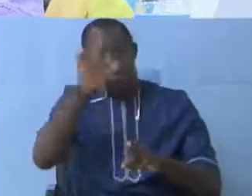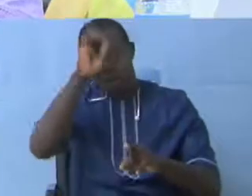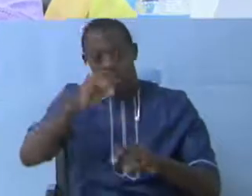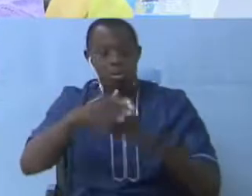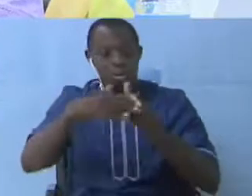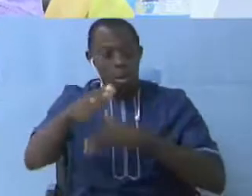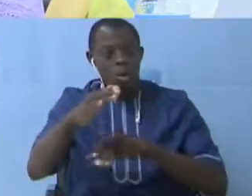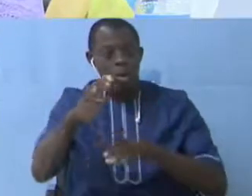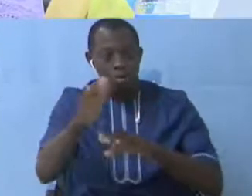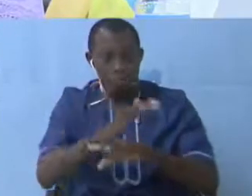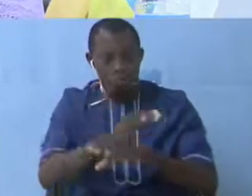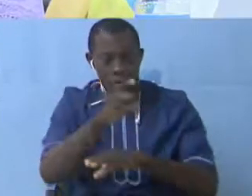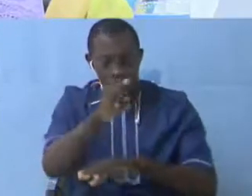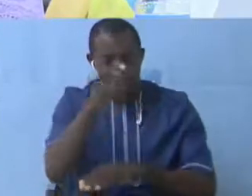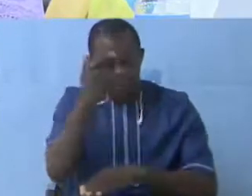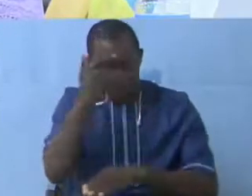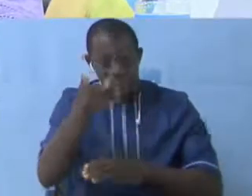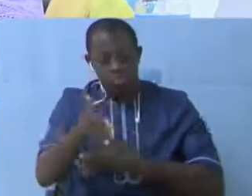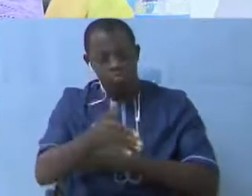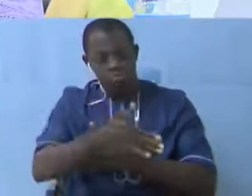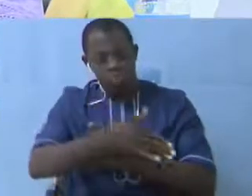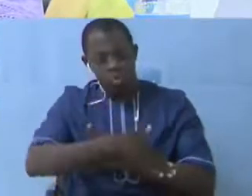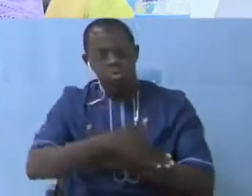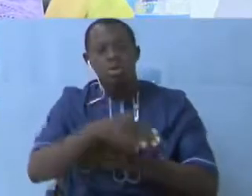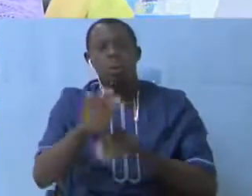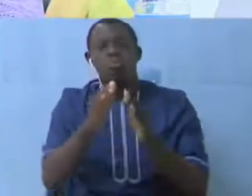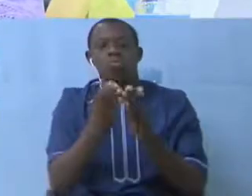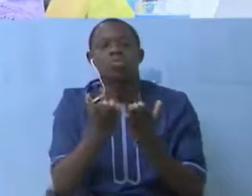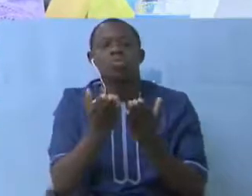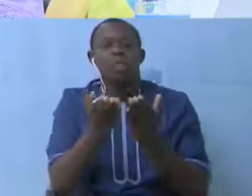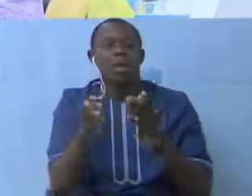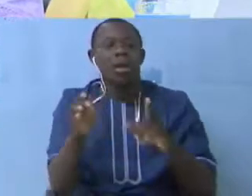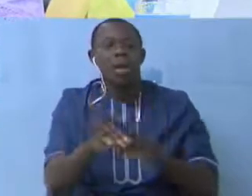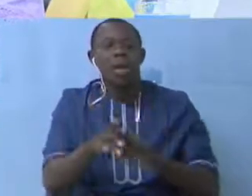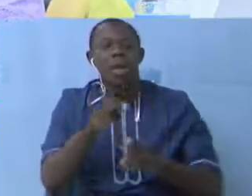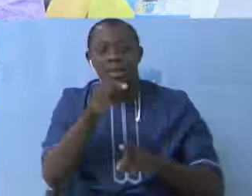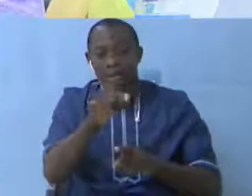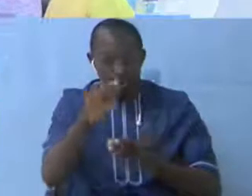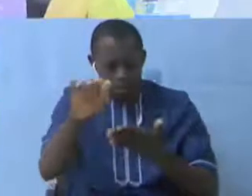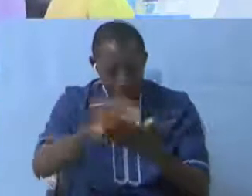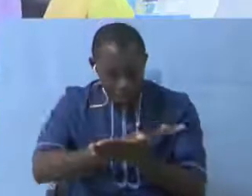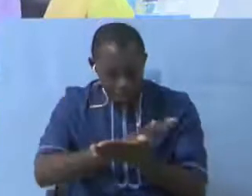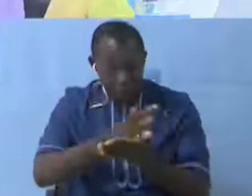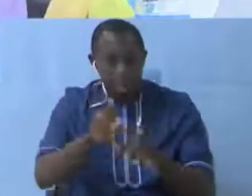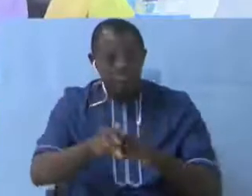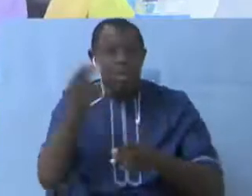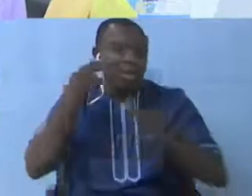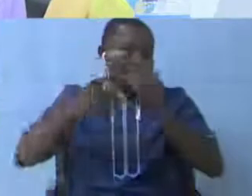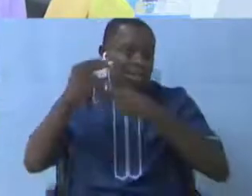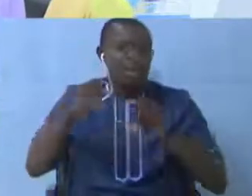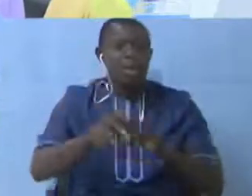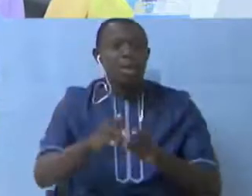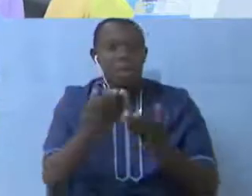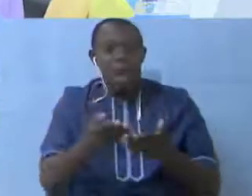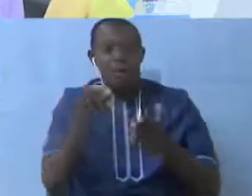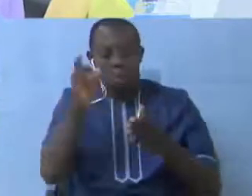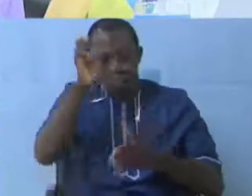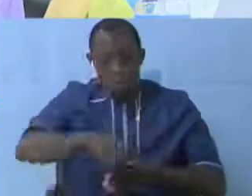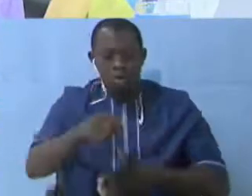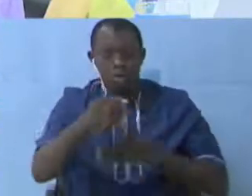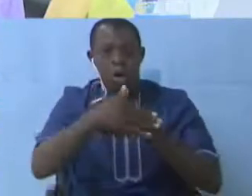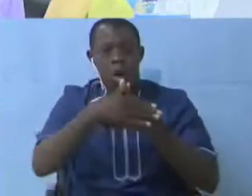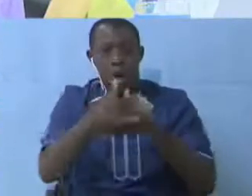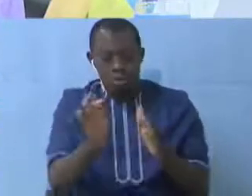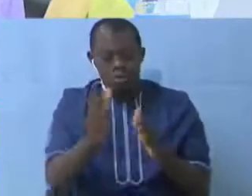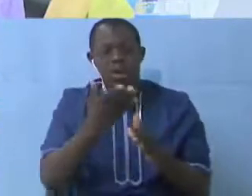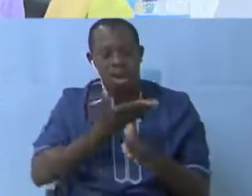Before you consider closing it. Balaa nga koy tëj. And this page of history must be open. It has been open. Te tamit